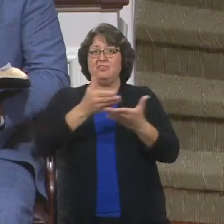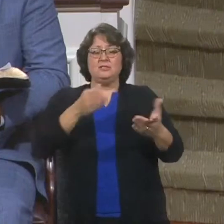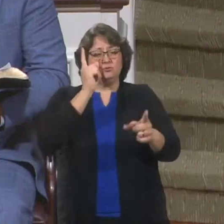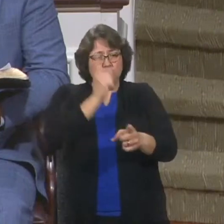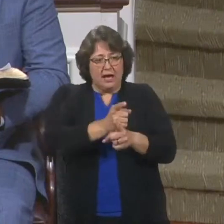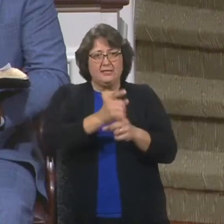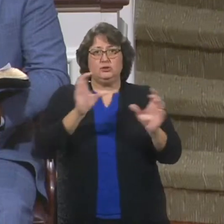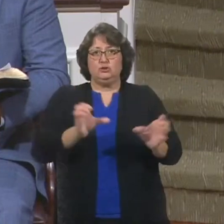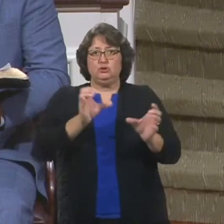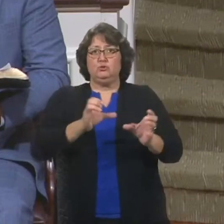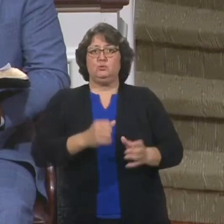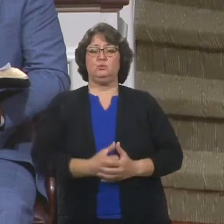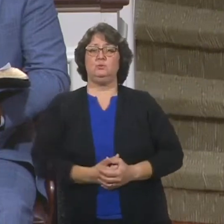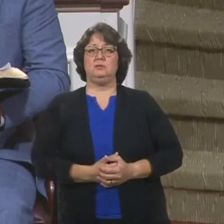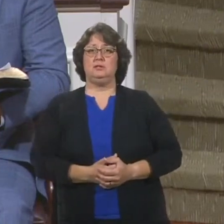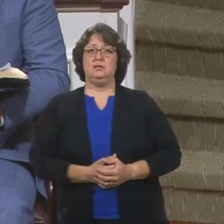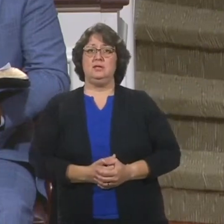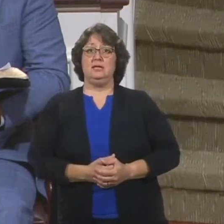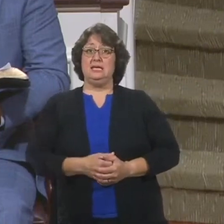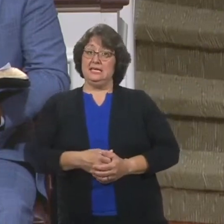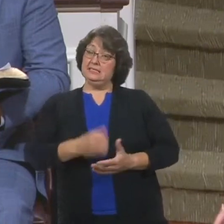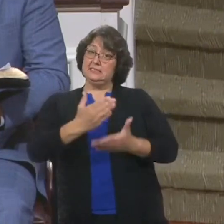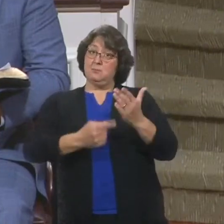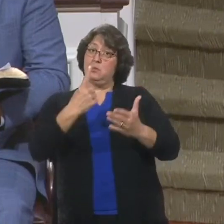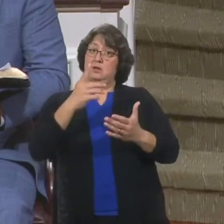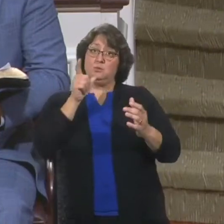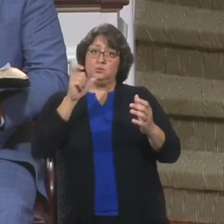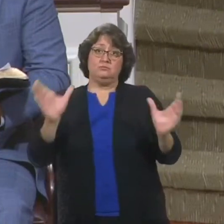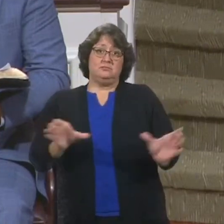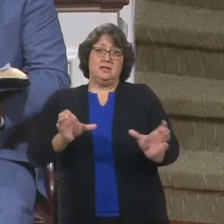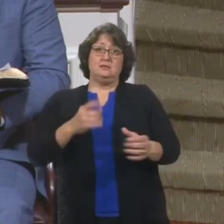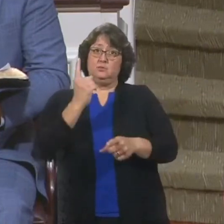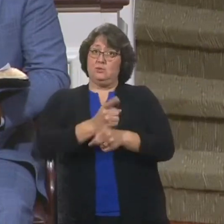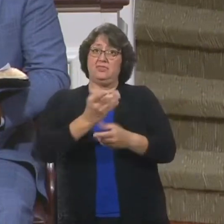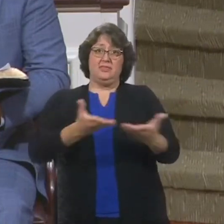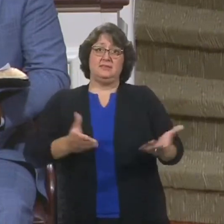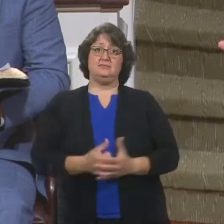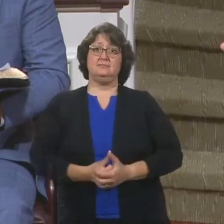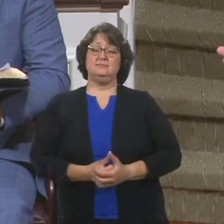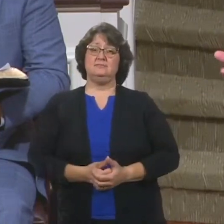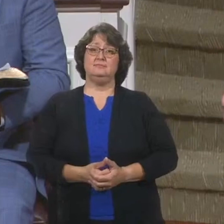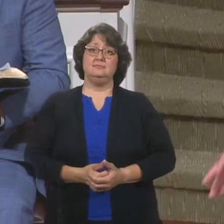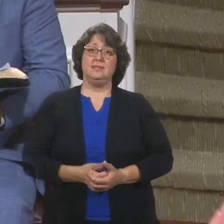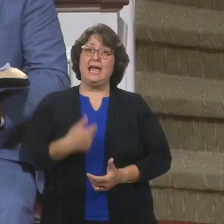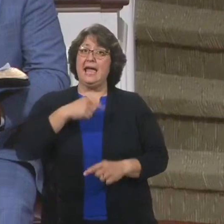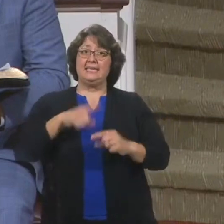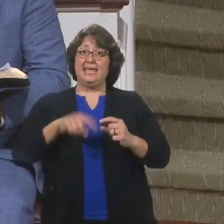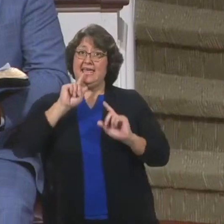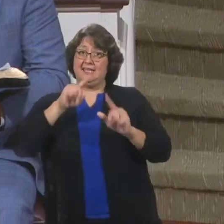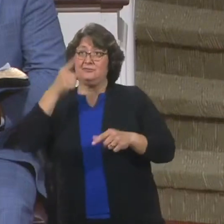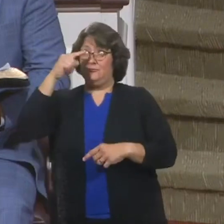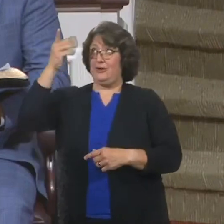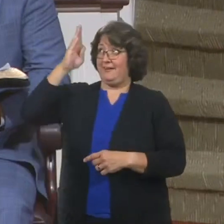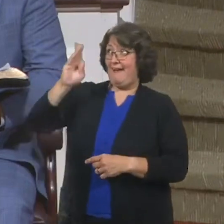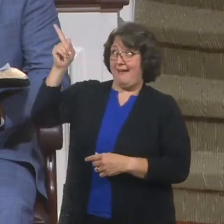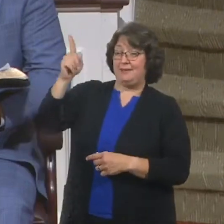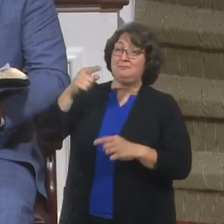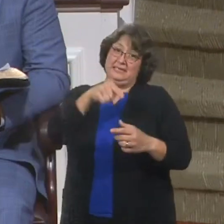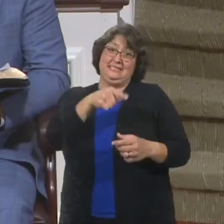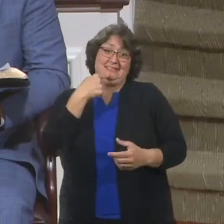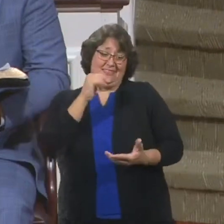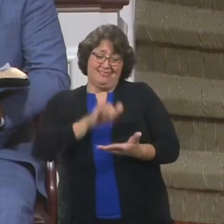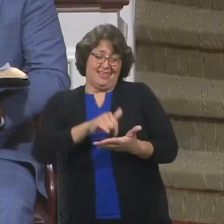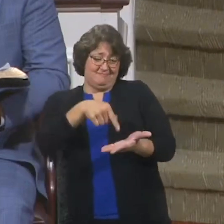do. Someone who just does the right thing. I can't answer for God, but that's what he just said. He